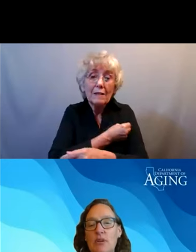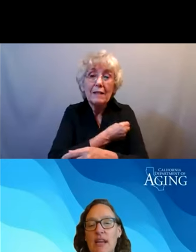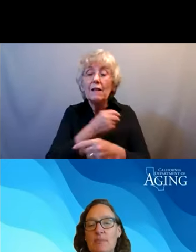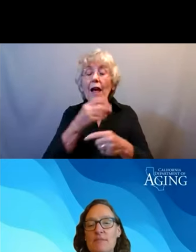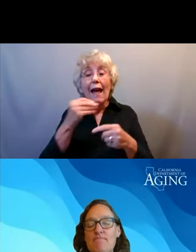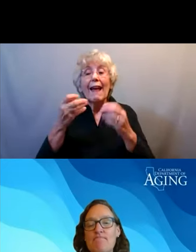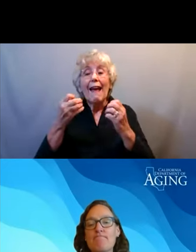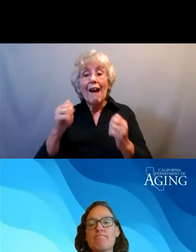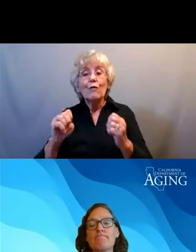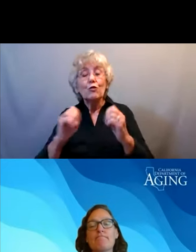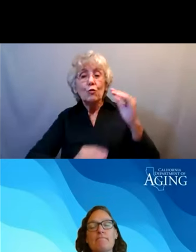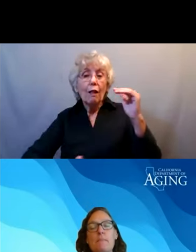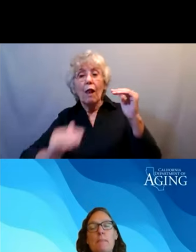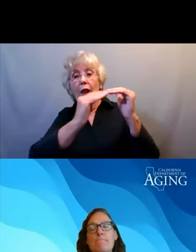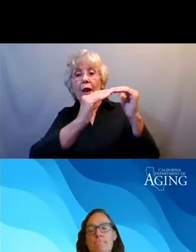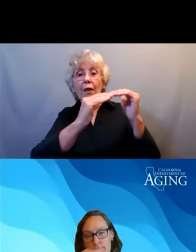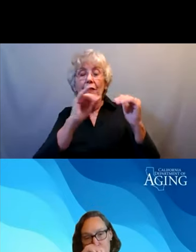the equity gaps.